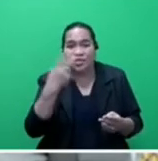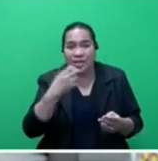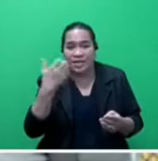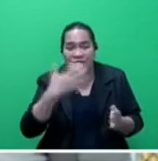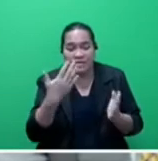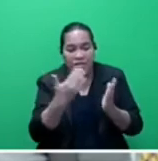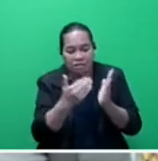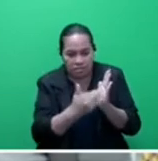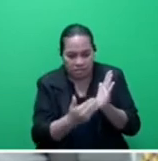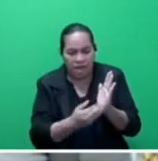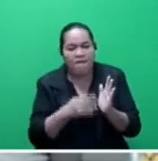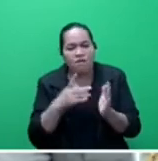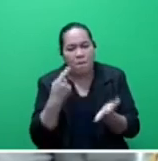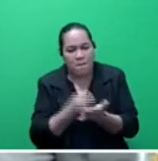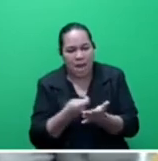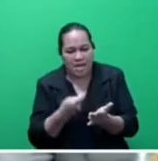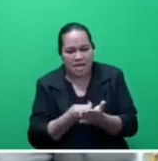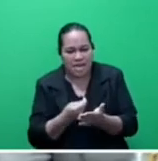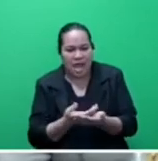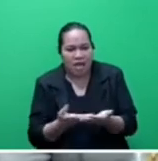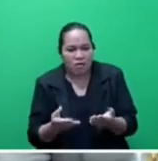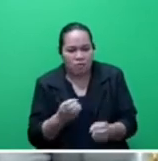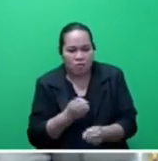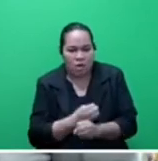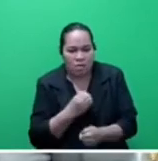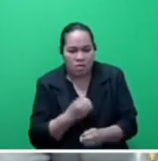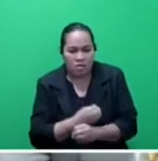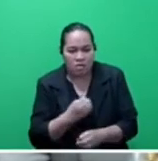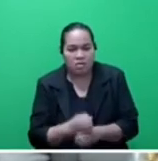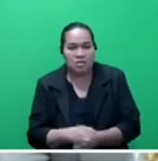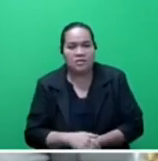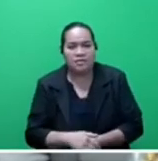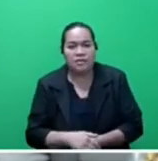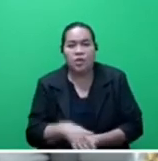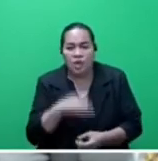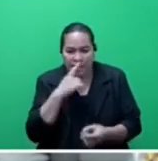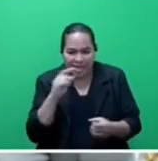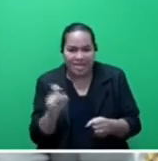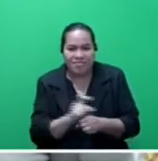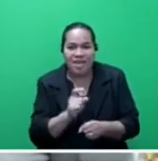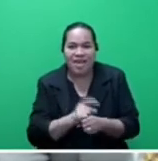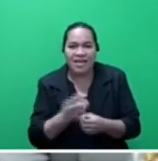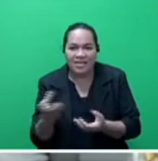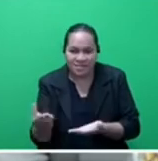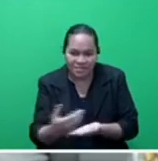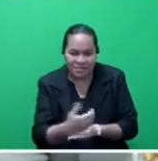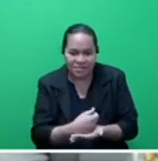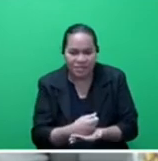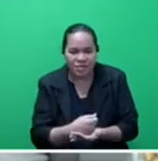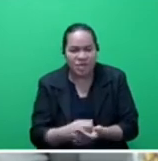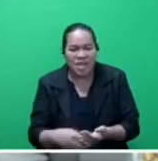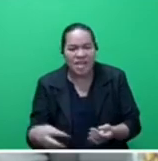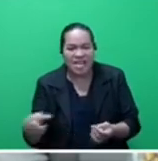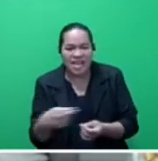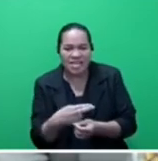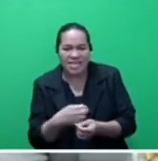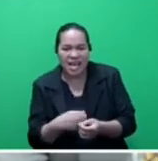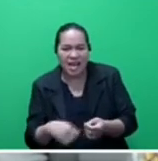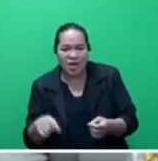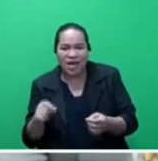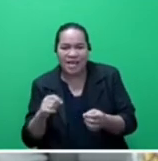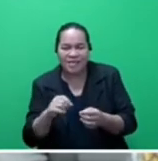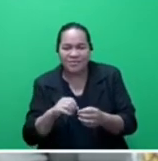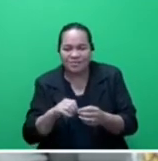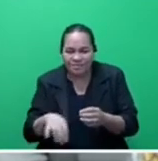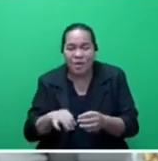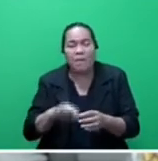mining operations. Implementation of Part 6 can create revenue as it cuts out leakages in the tax revenue, but it needs to be